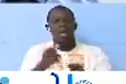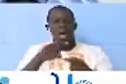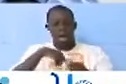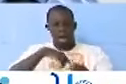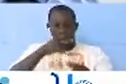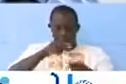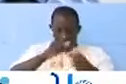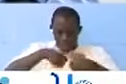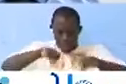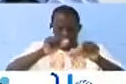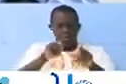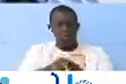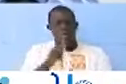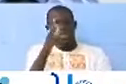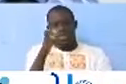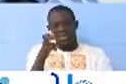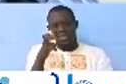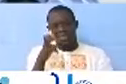the 80s.